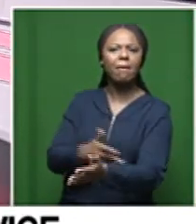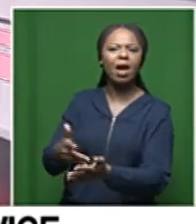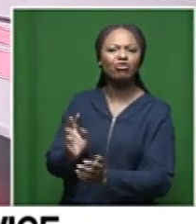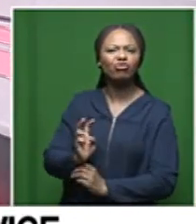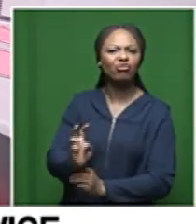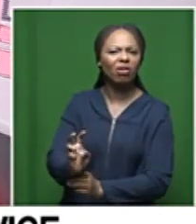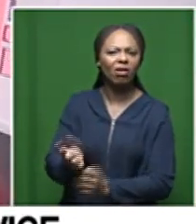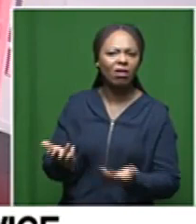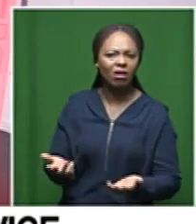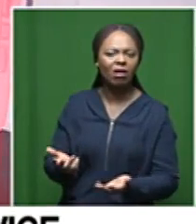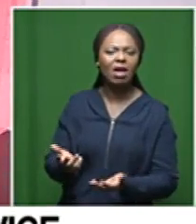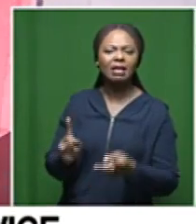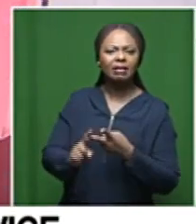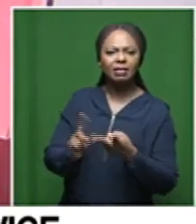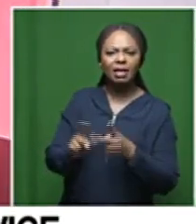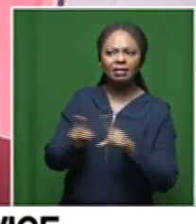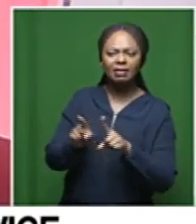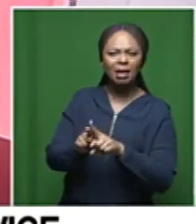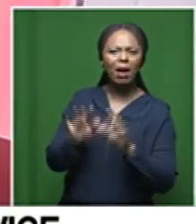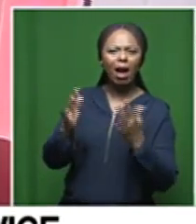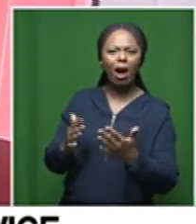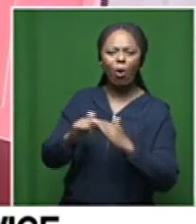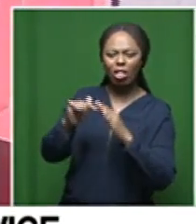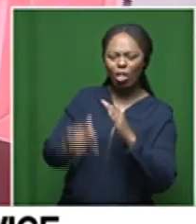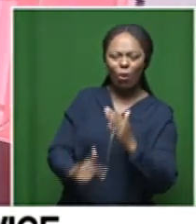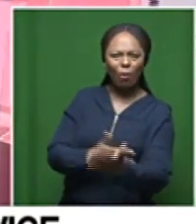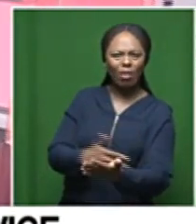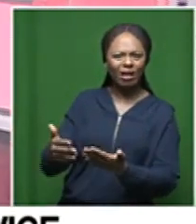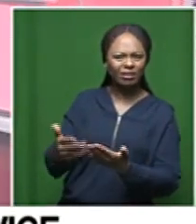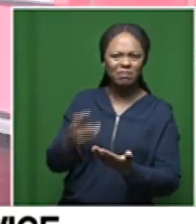where it's being used and how we get to low blood counts and stocks?